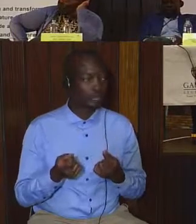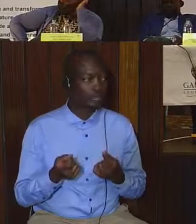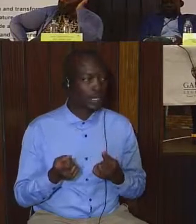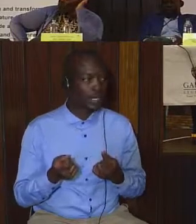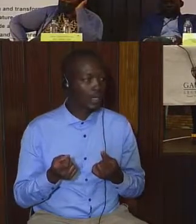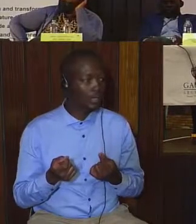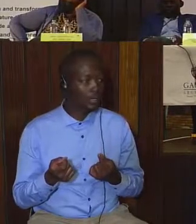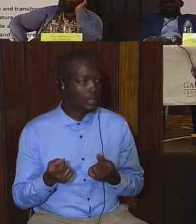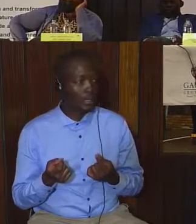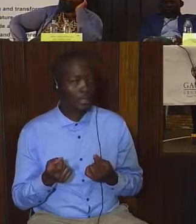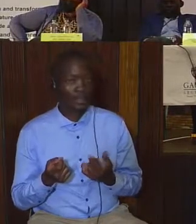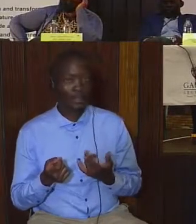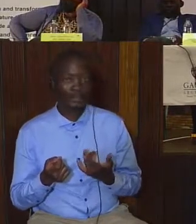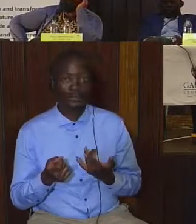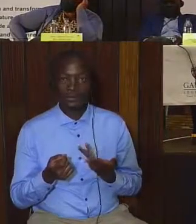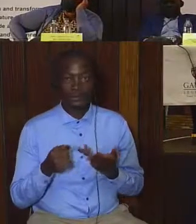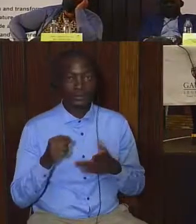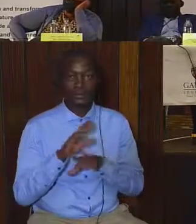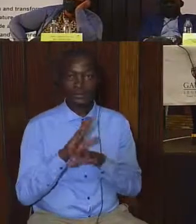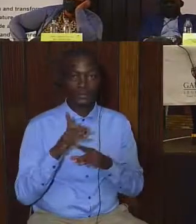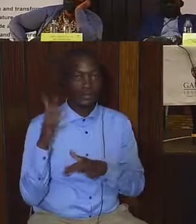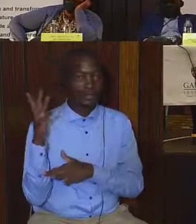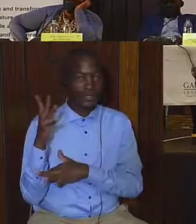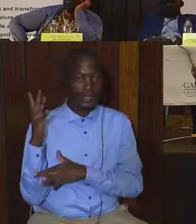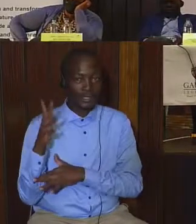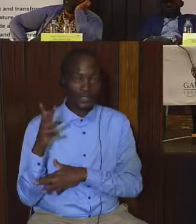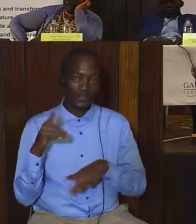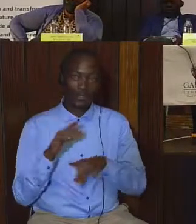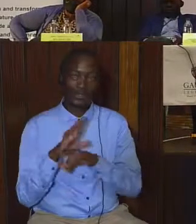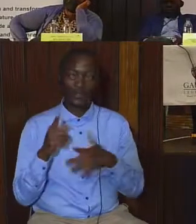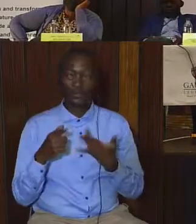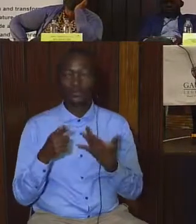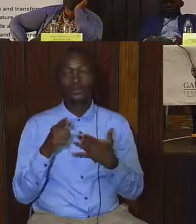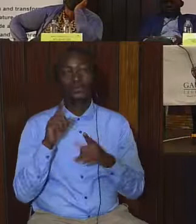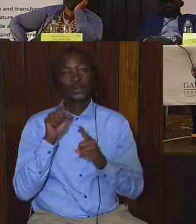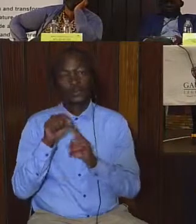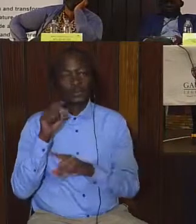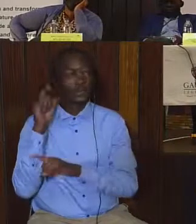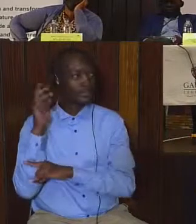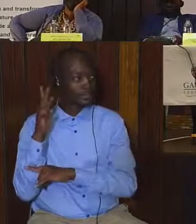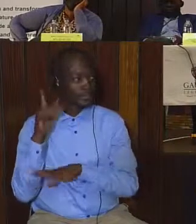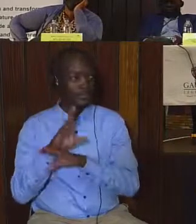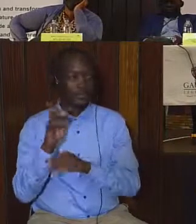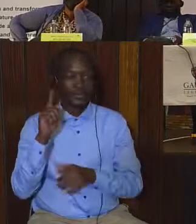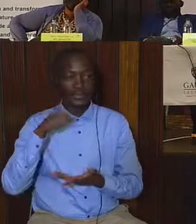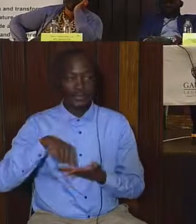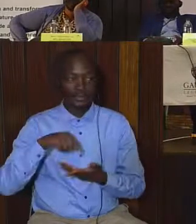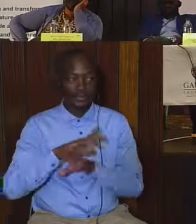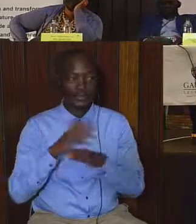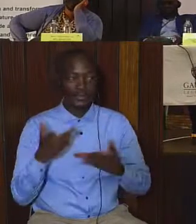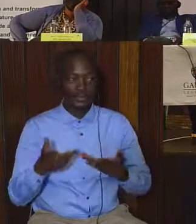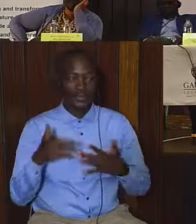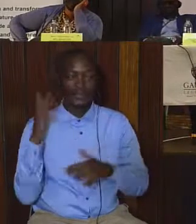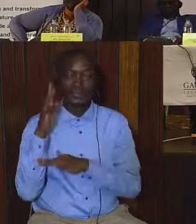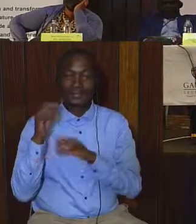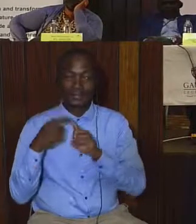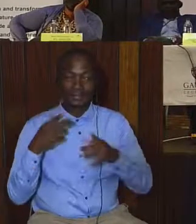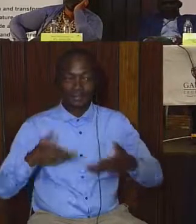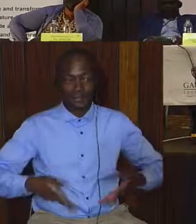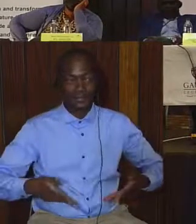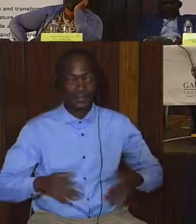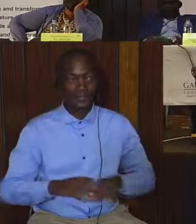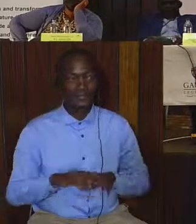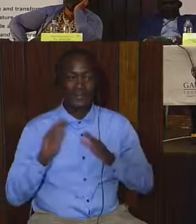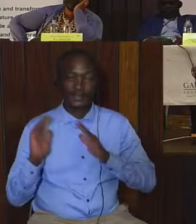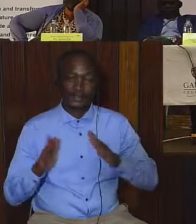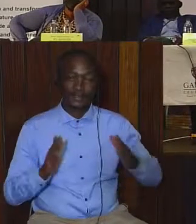each presentation, the relevant official presenting would come up here and present from here. There was